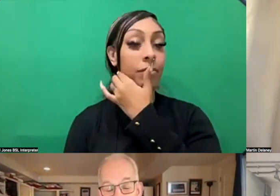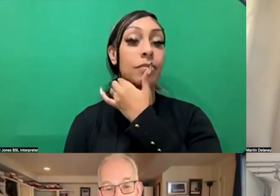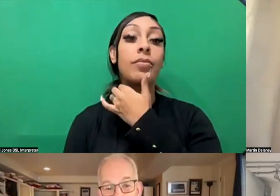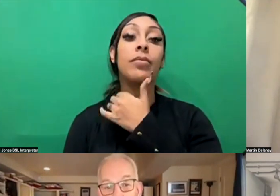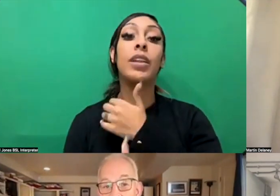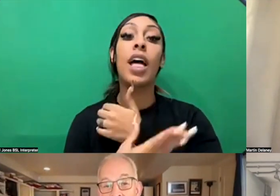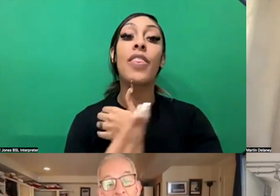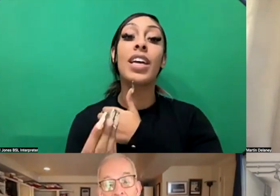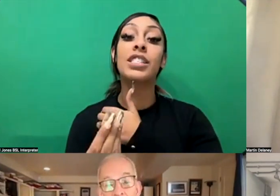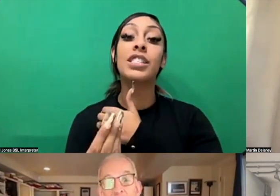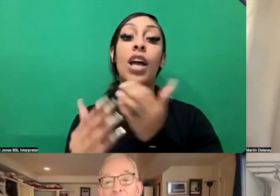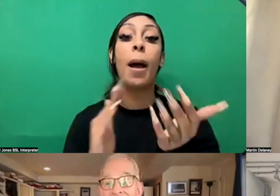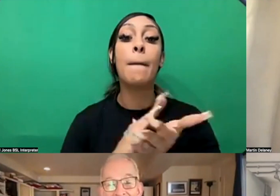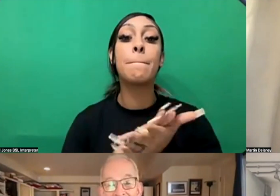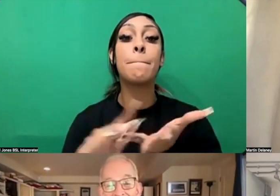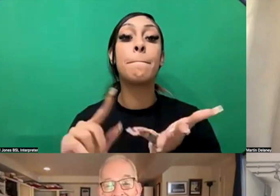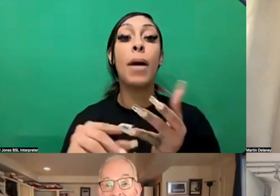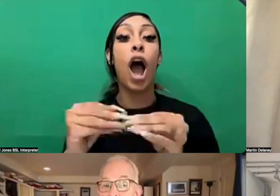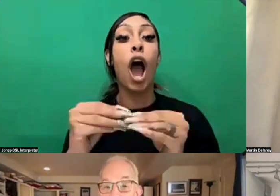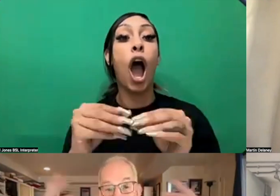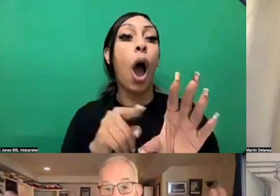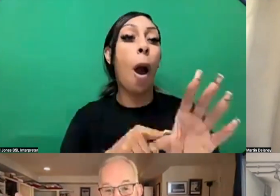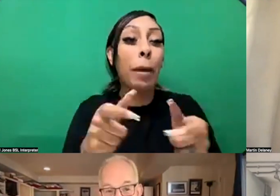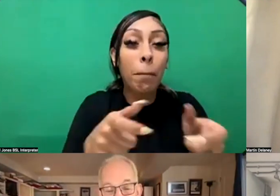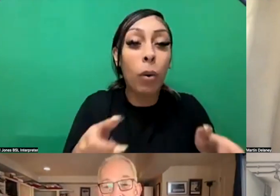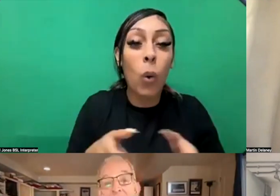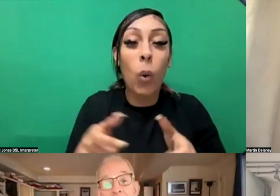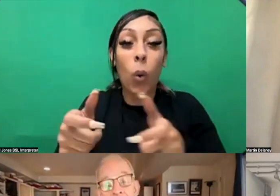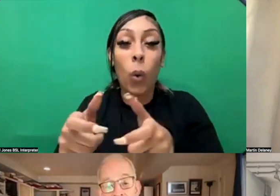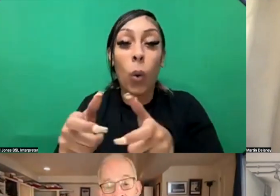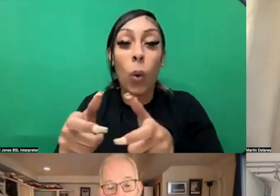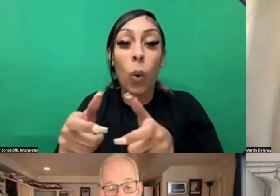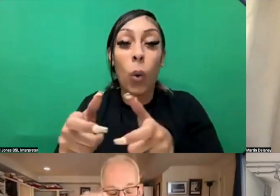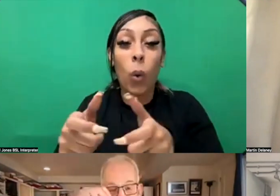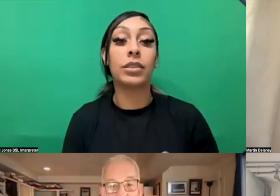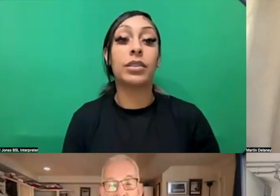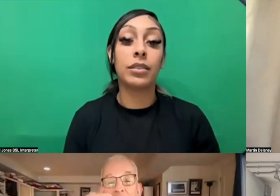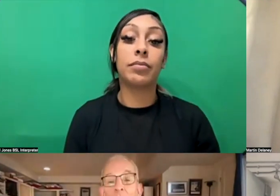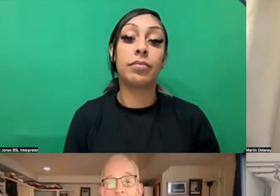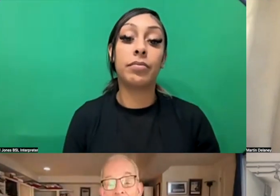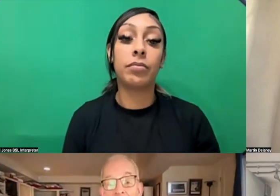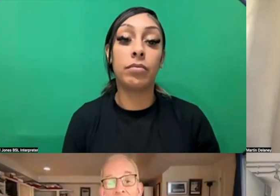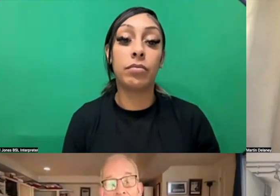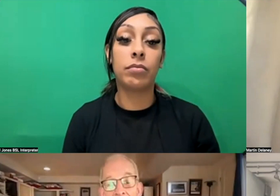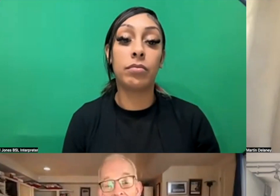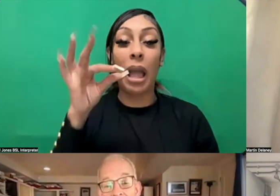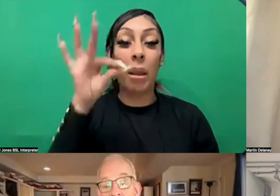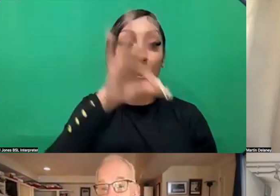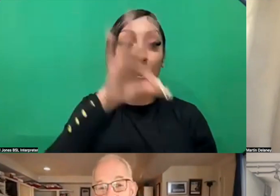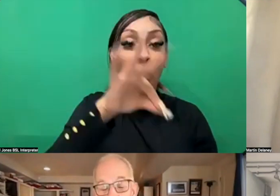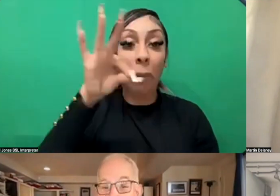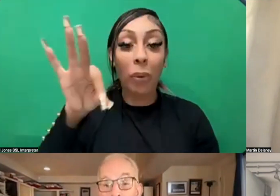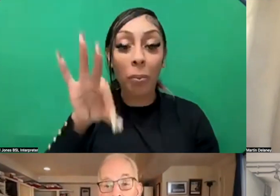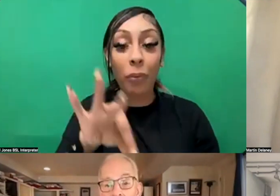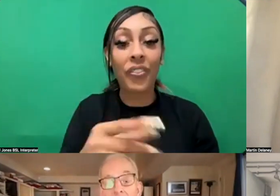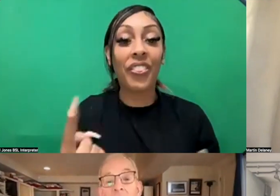hobby boards that you can buy at hobby companies where you put components in it and you connect